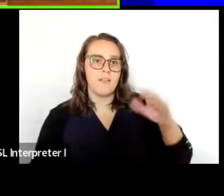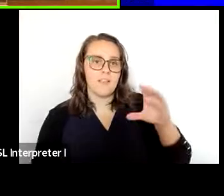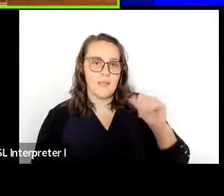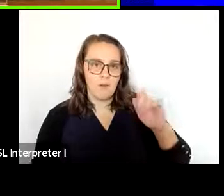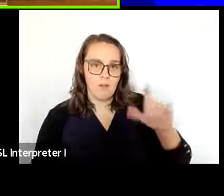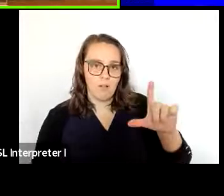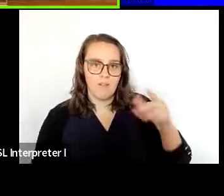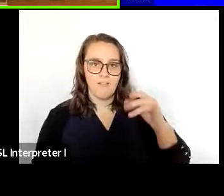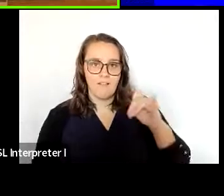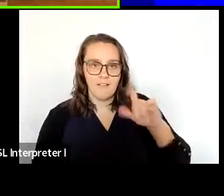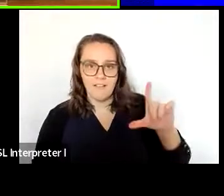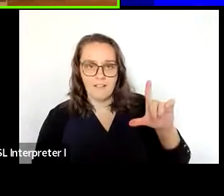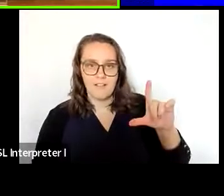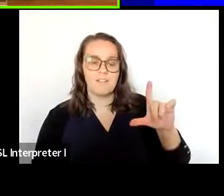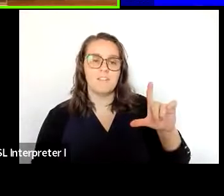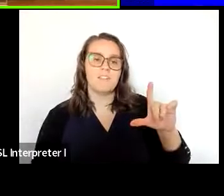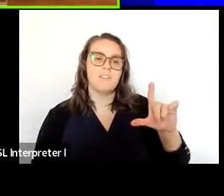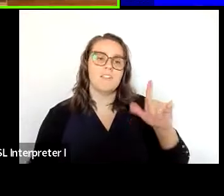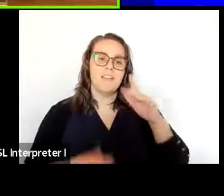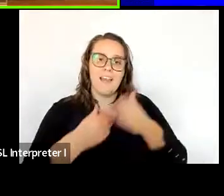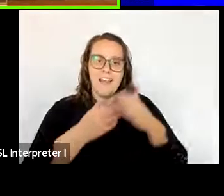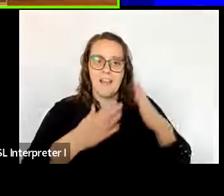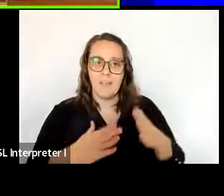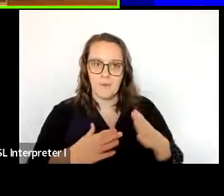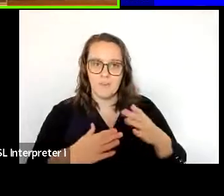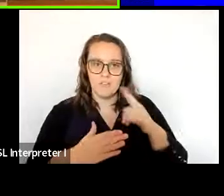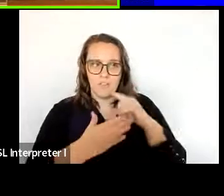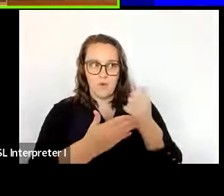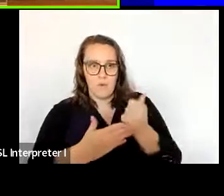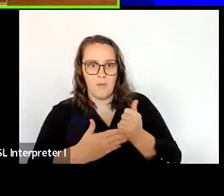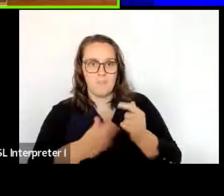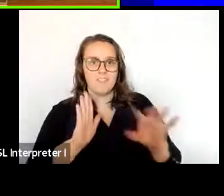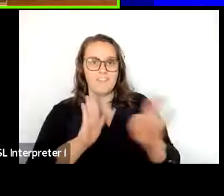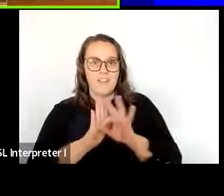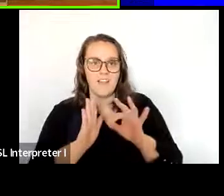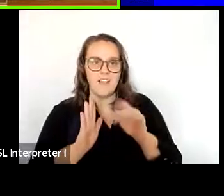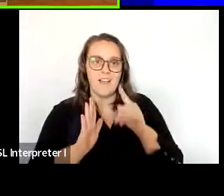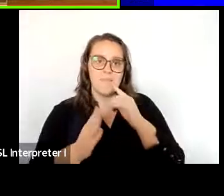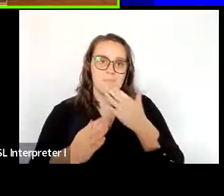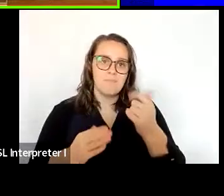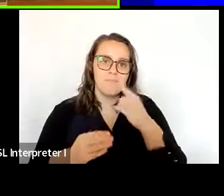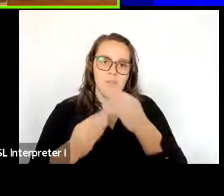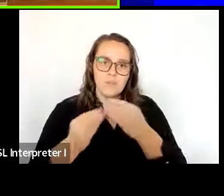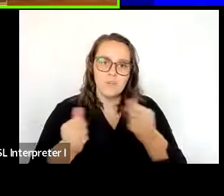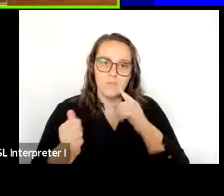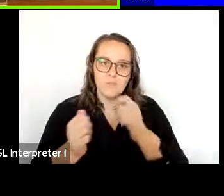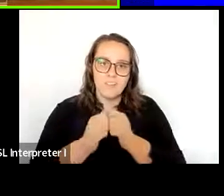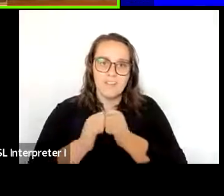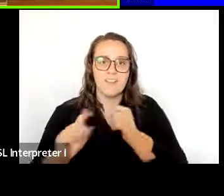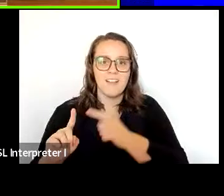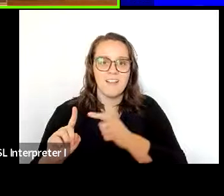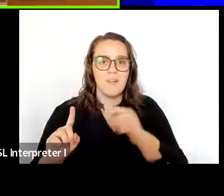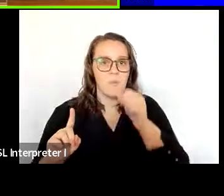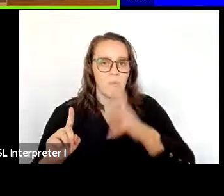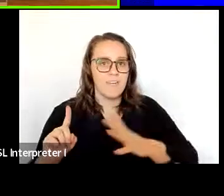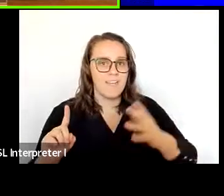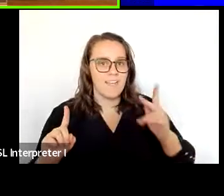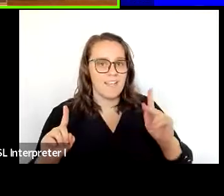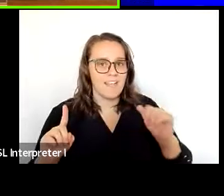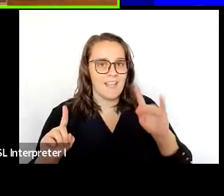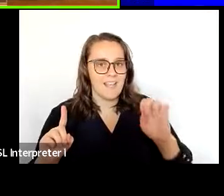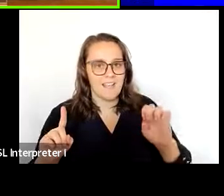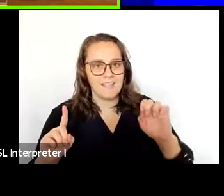history of this name and have helped find a better solution together. In particular, I want to note Kate Denson's leadership, as well as Ian